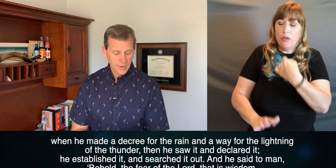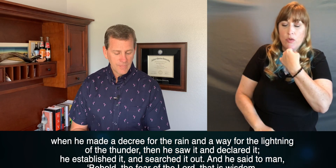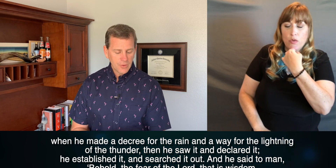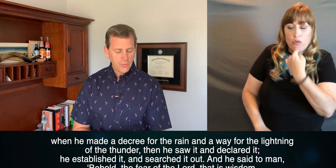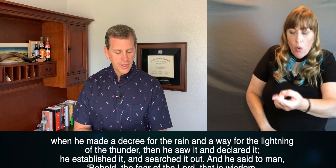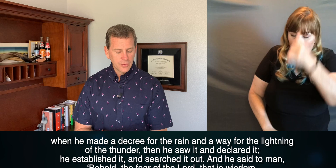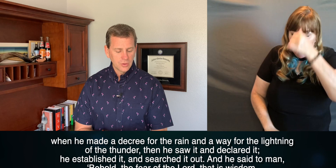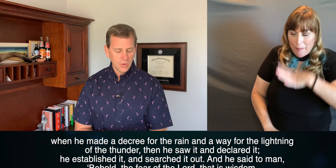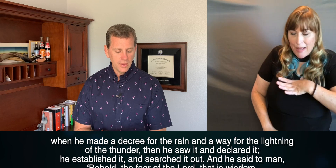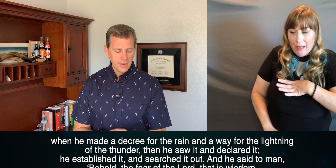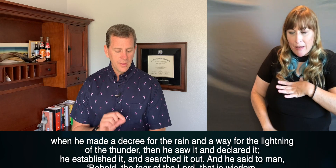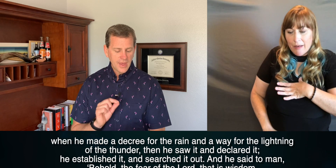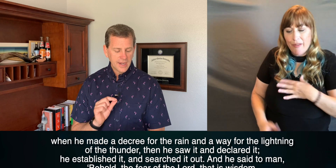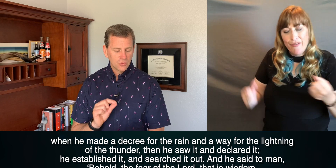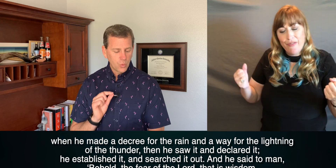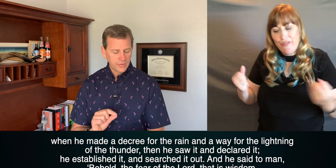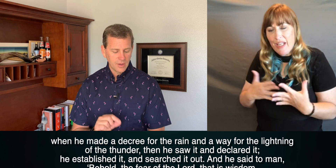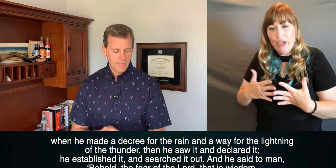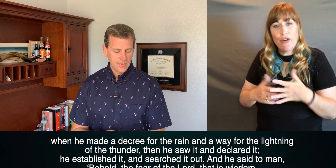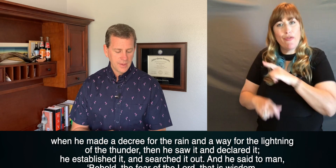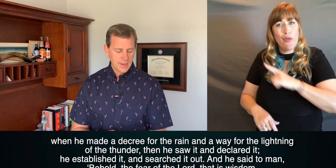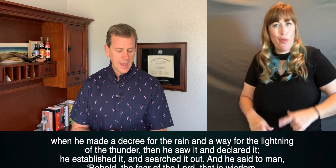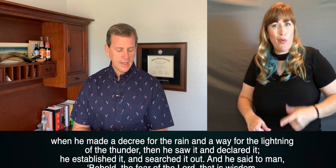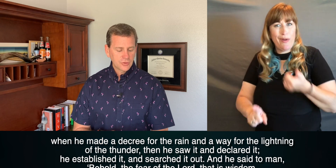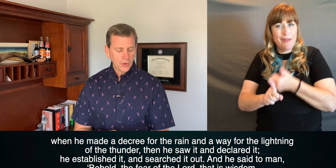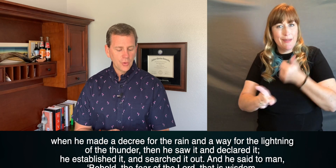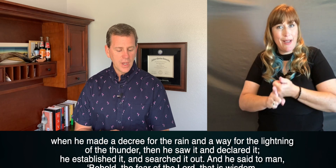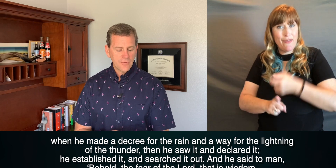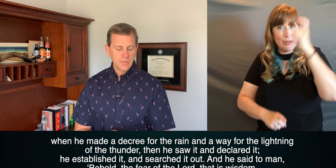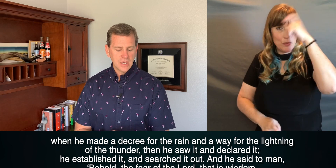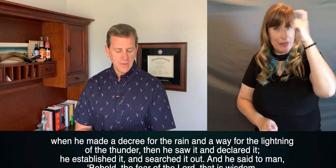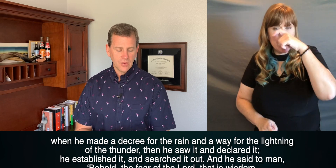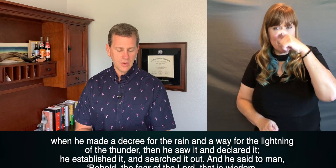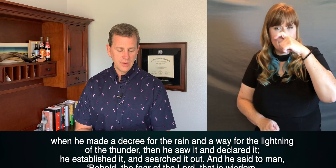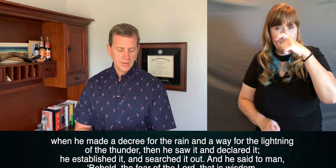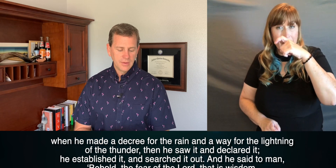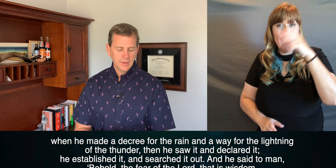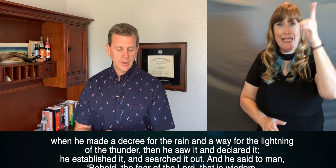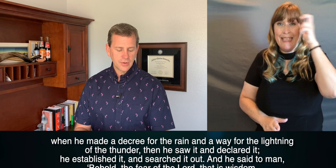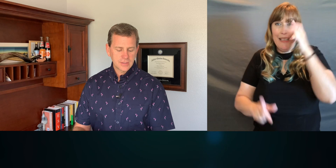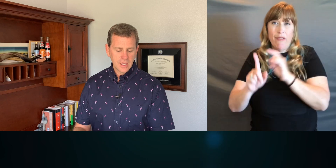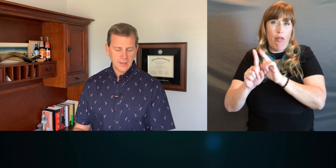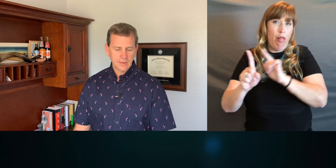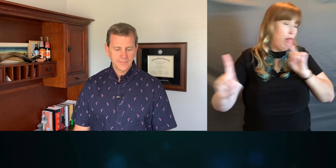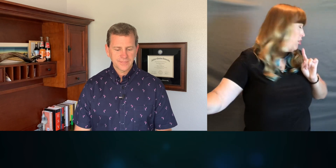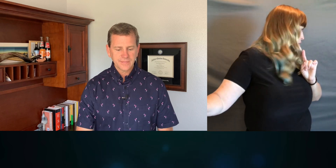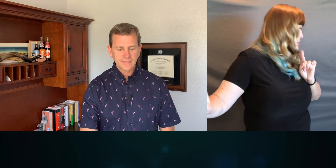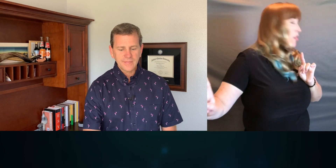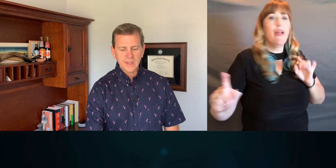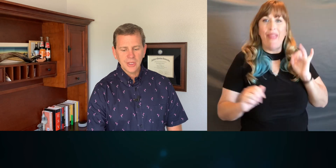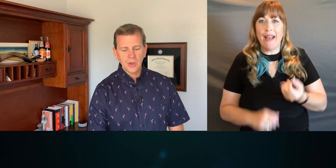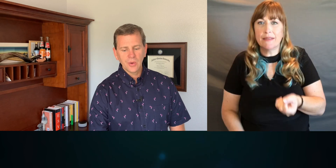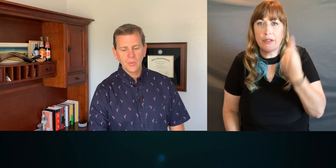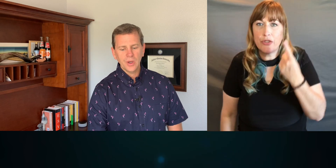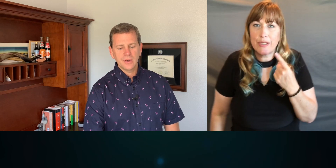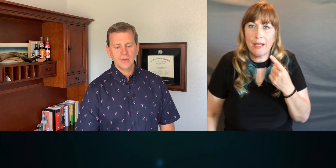behold, the fear of the Lord, that is wisdom. And to turn away from evil is understanding.